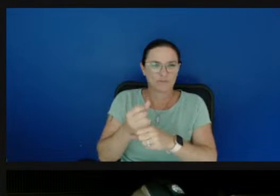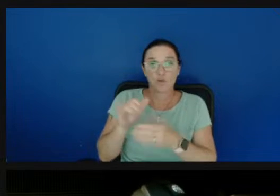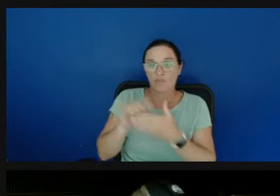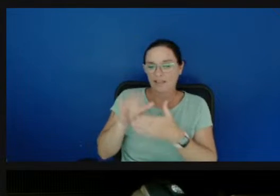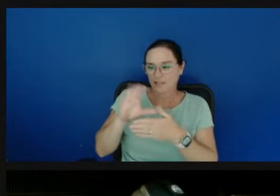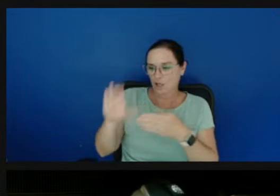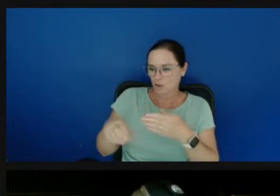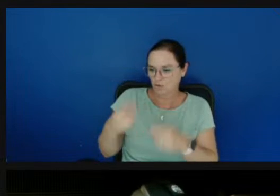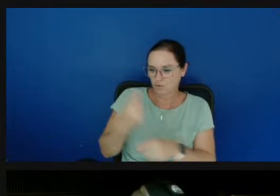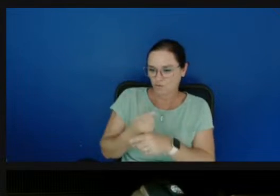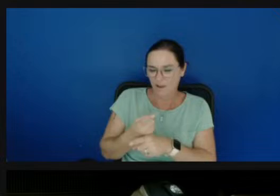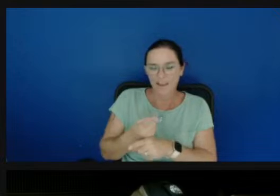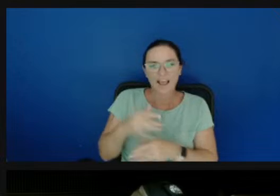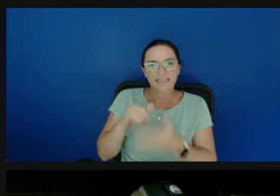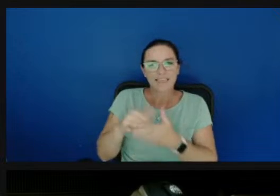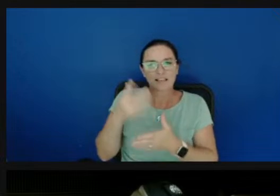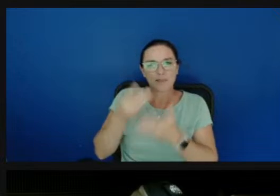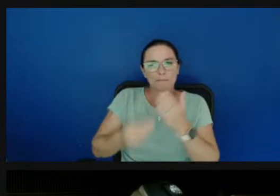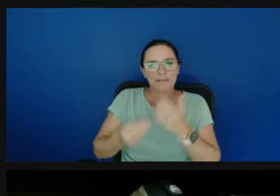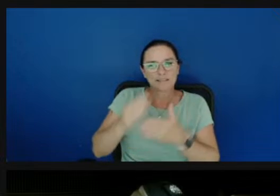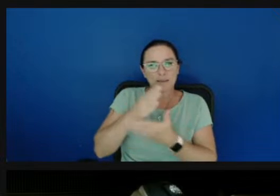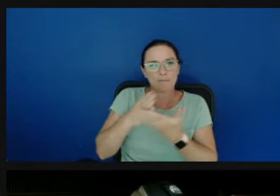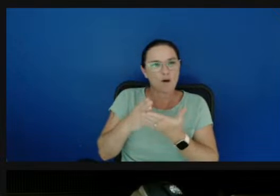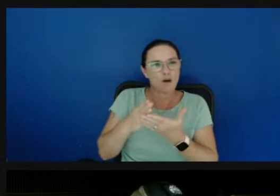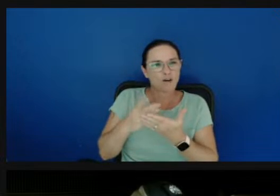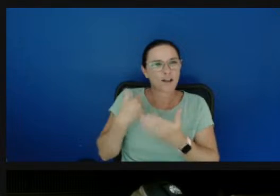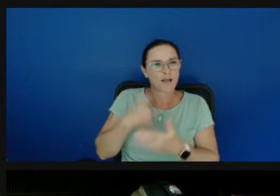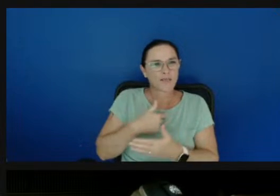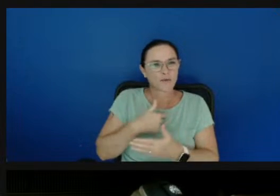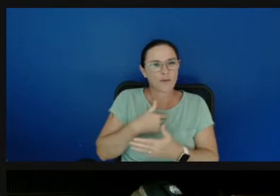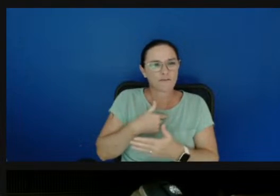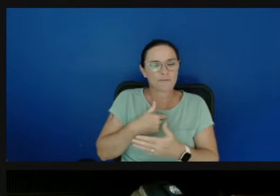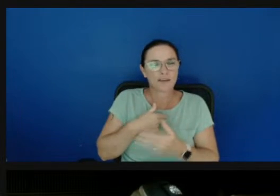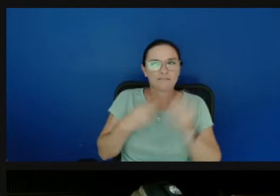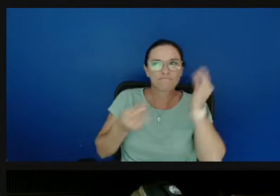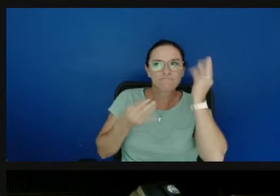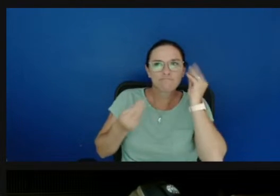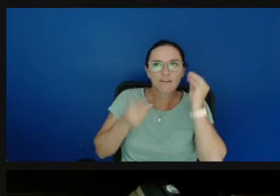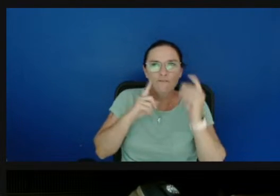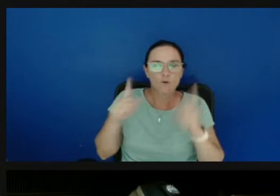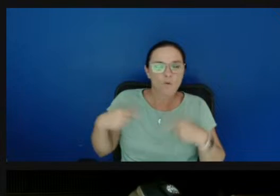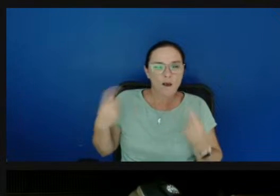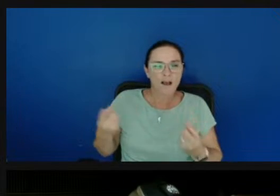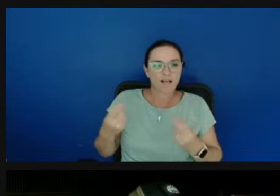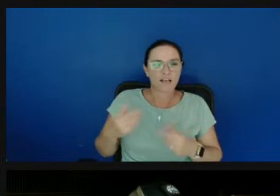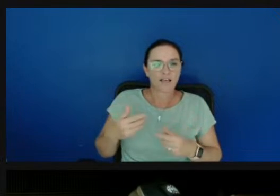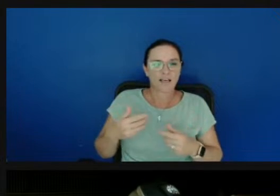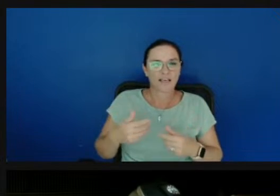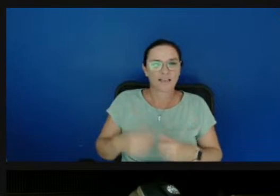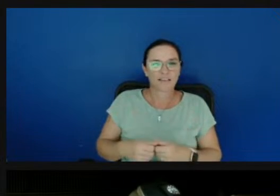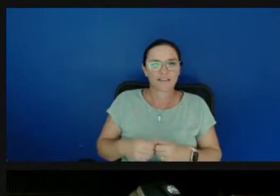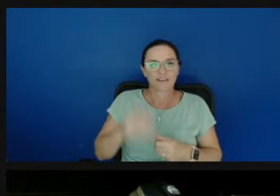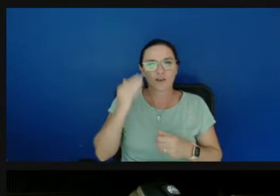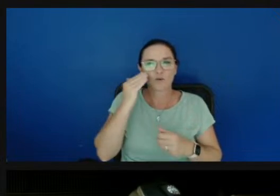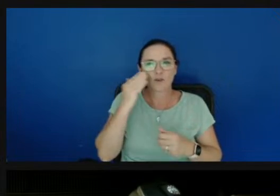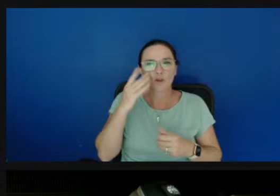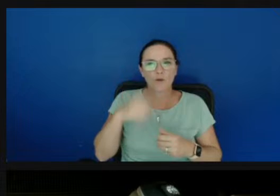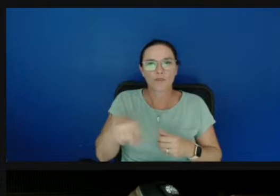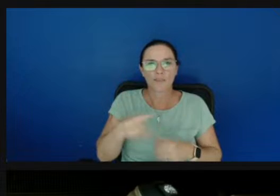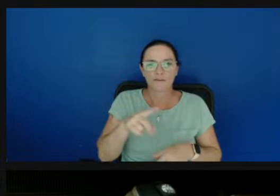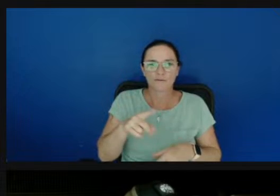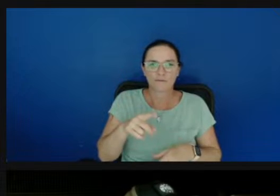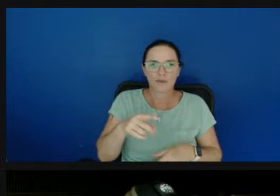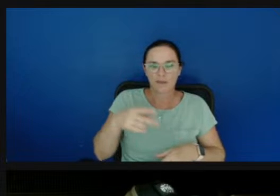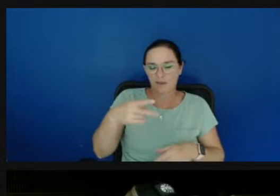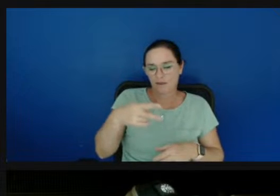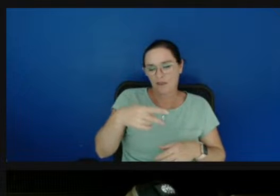That's the missing piece, perhaps, that we've been teased about for a while. We know that there's been a postdoc working at HVO for a while,